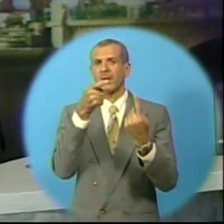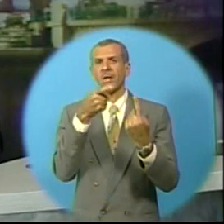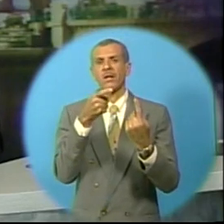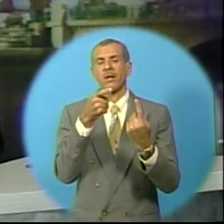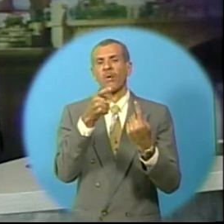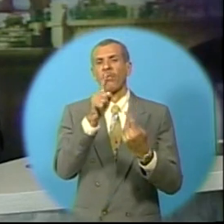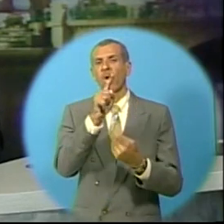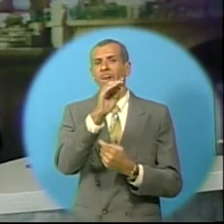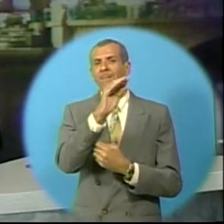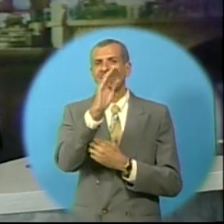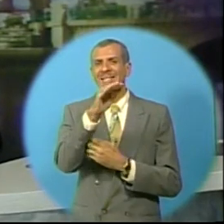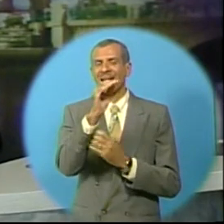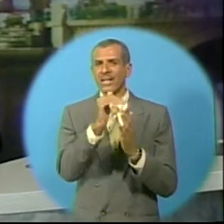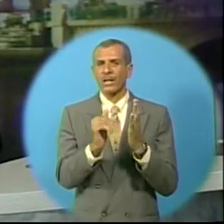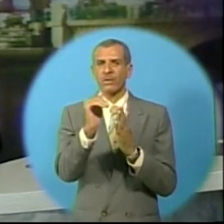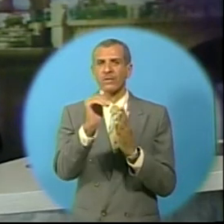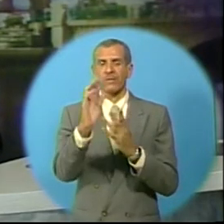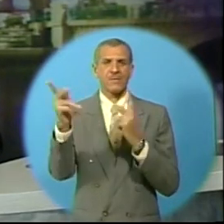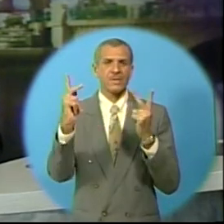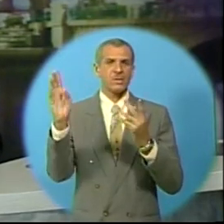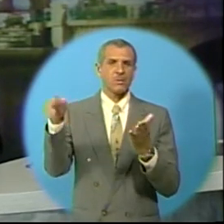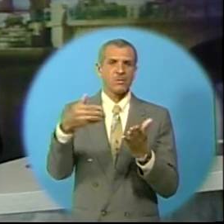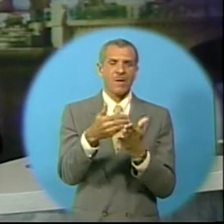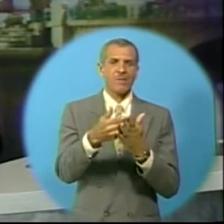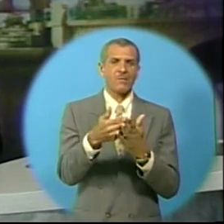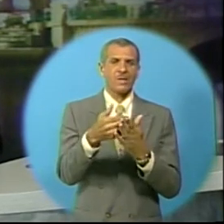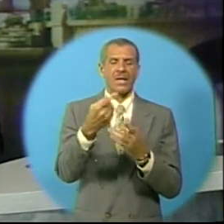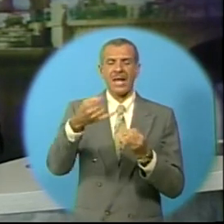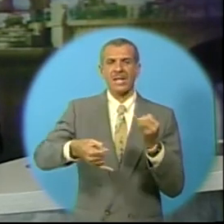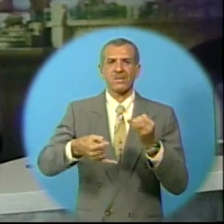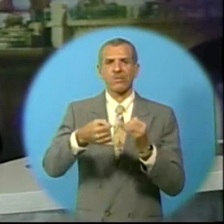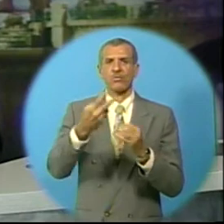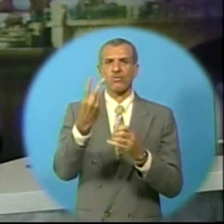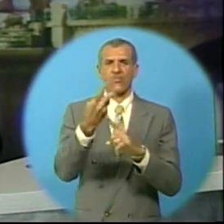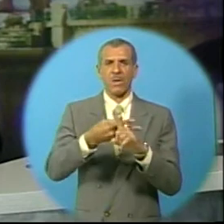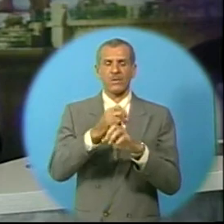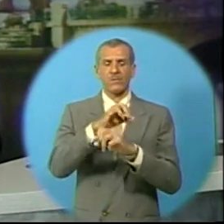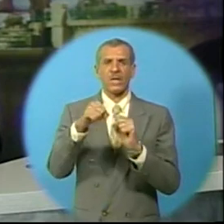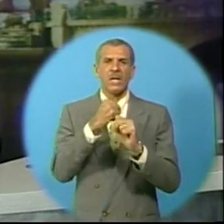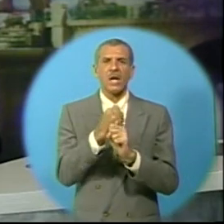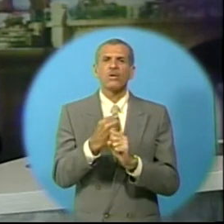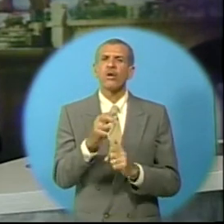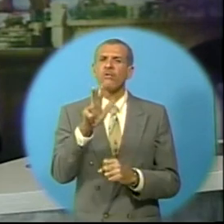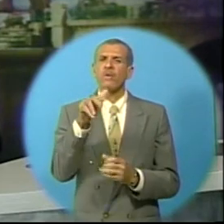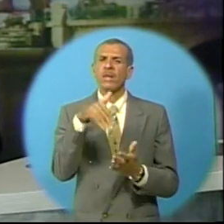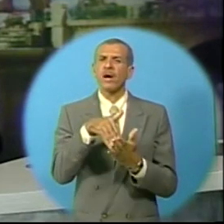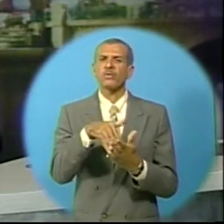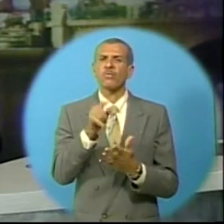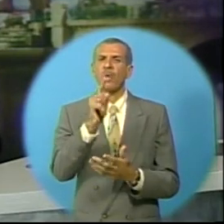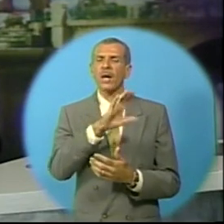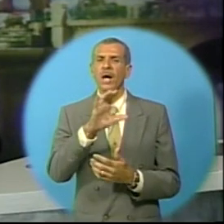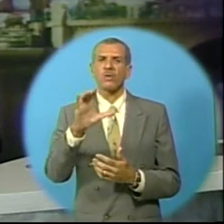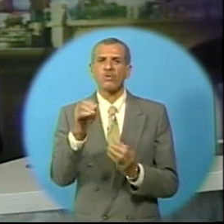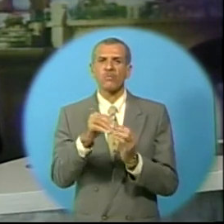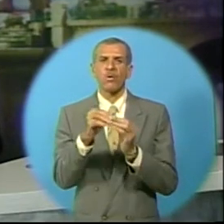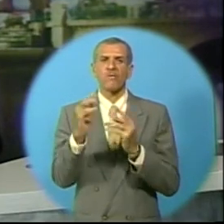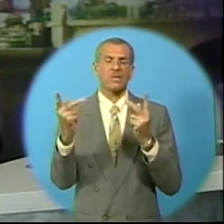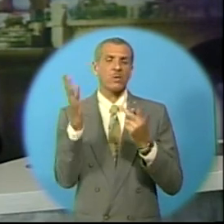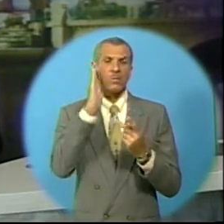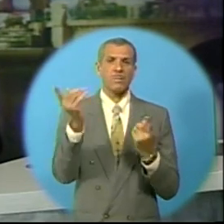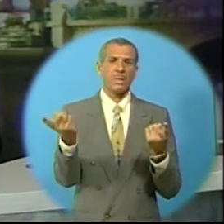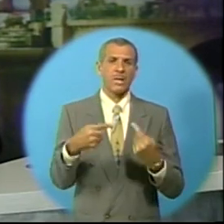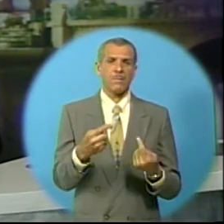1% increase in tourism over the last few months of this year. That means 3,100 more visitors will be coming here.